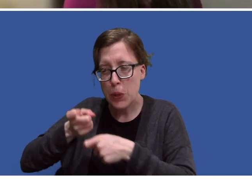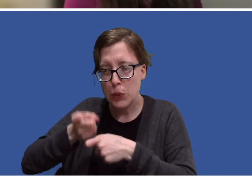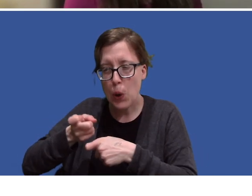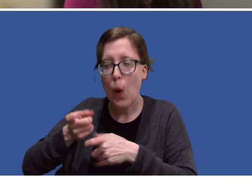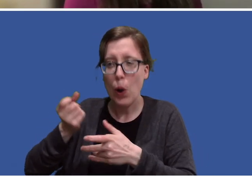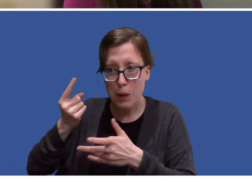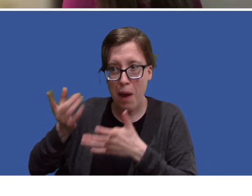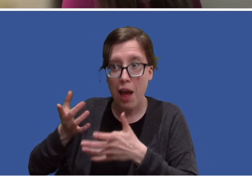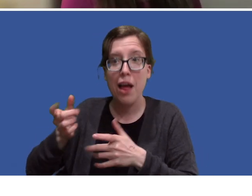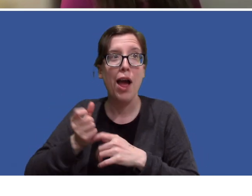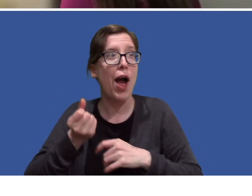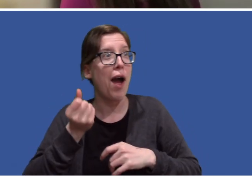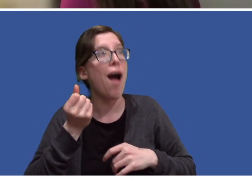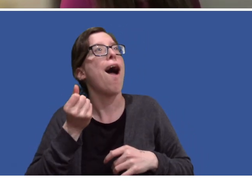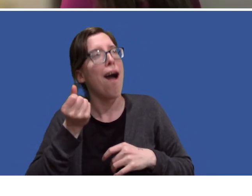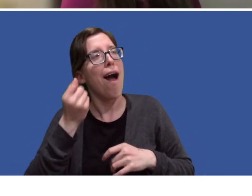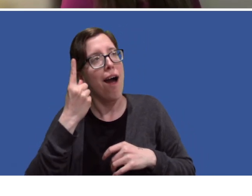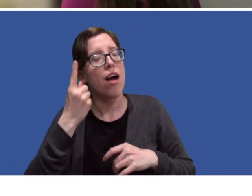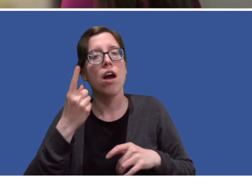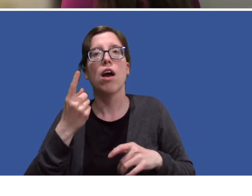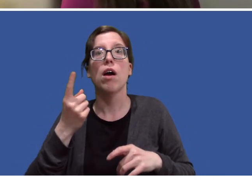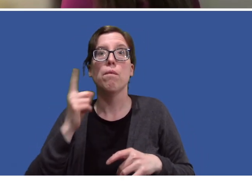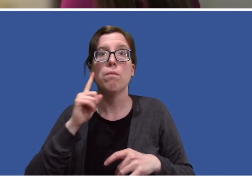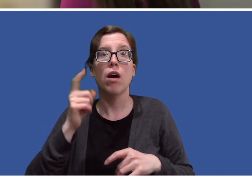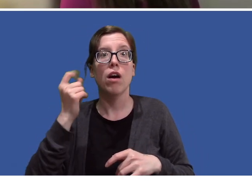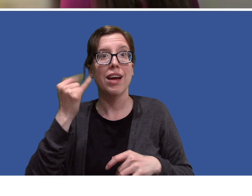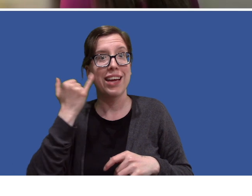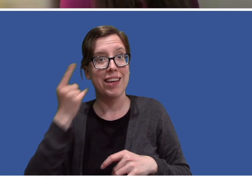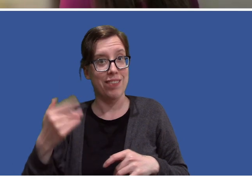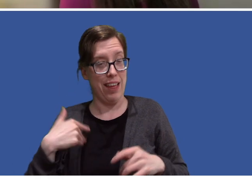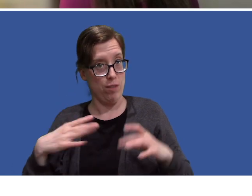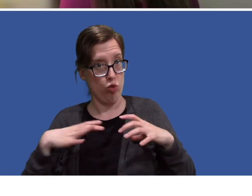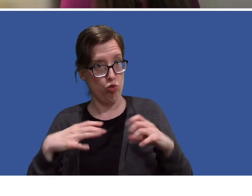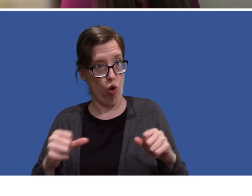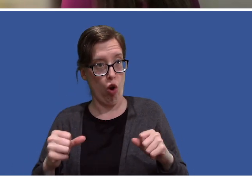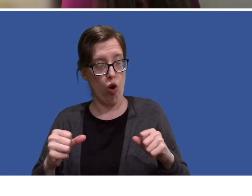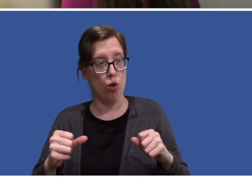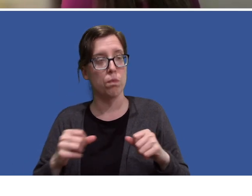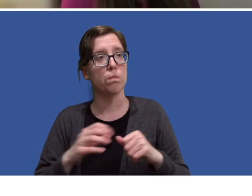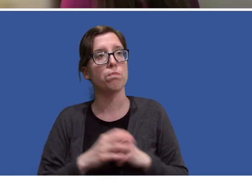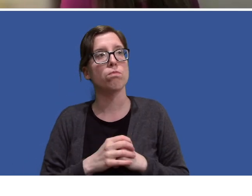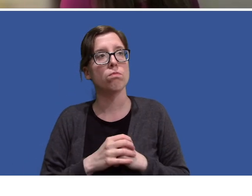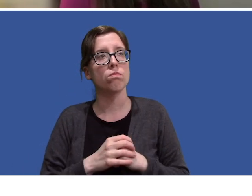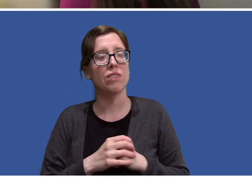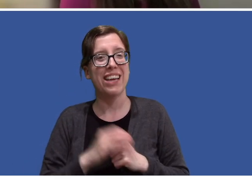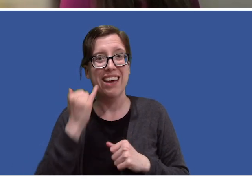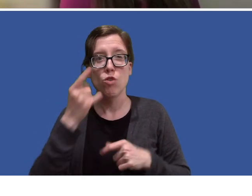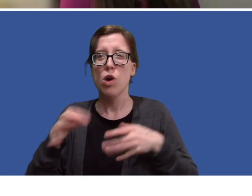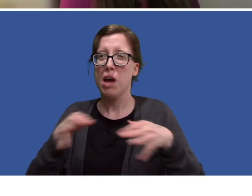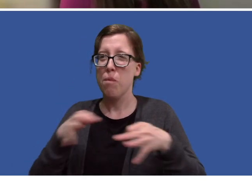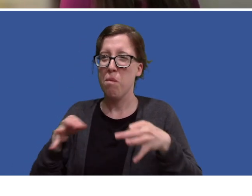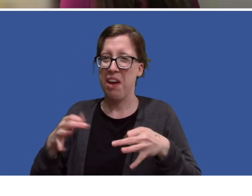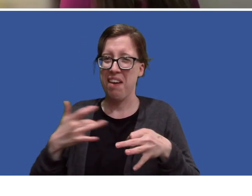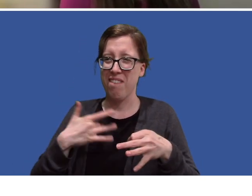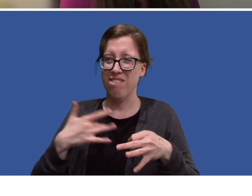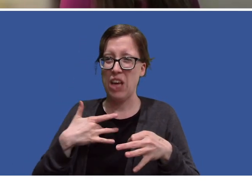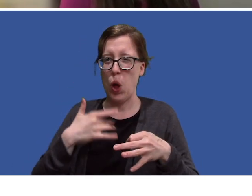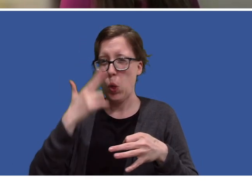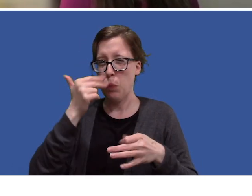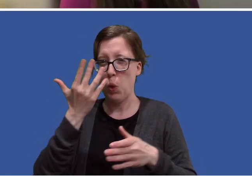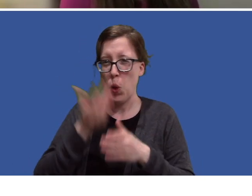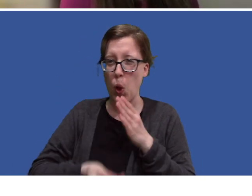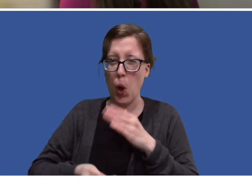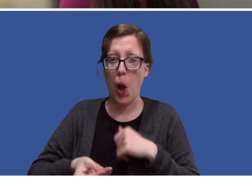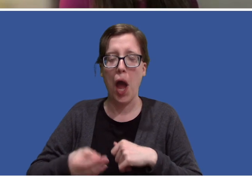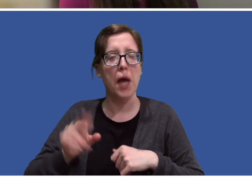charge syndrome, explaining it really doesn't lose the fun in the joke, but it really helps to